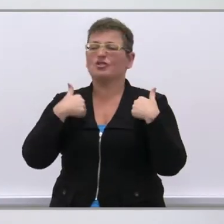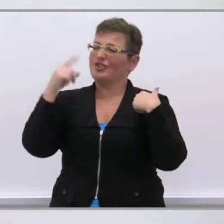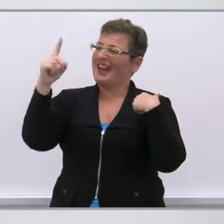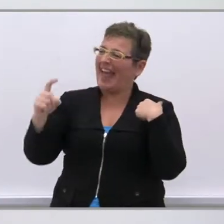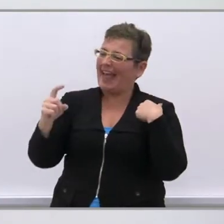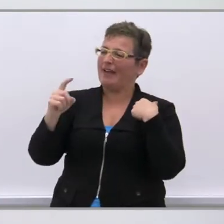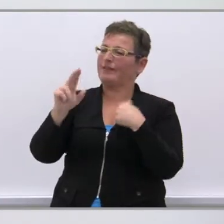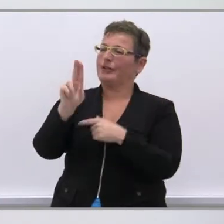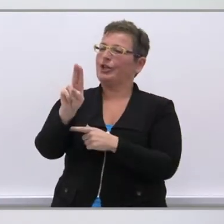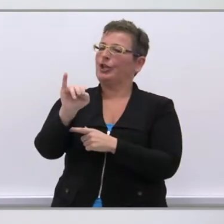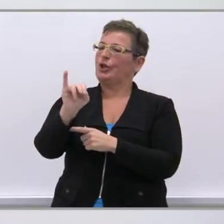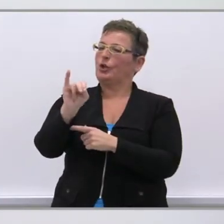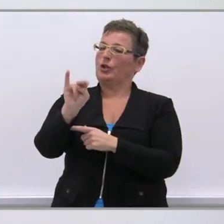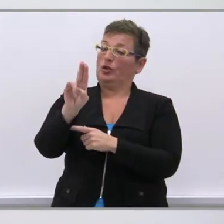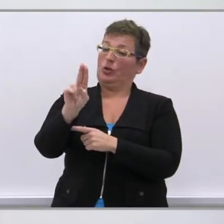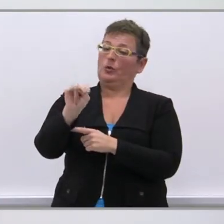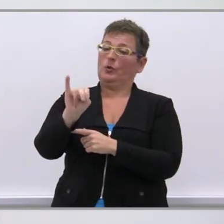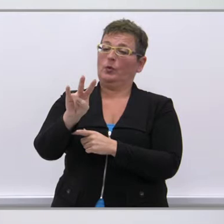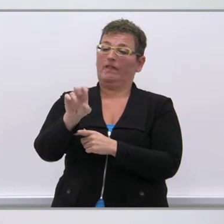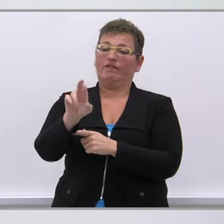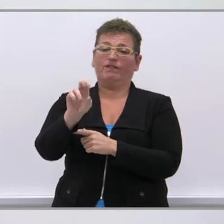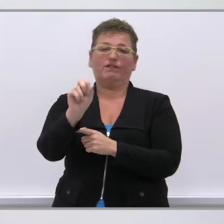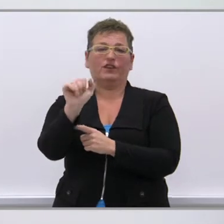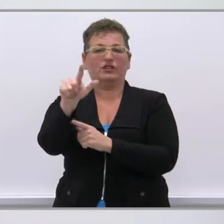design, which we talked about earlier,